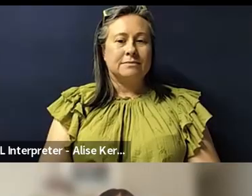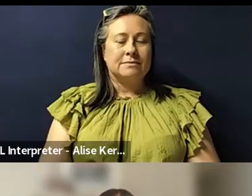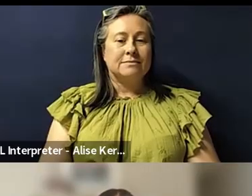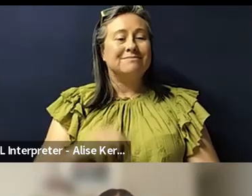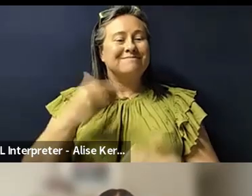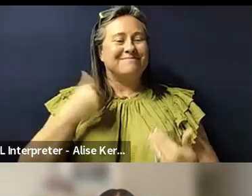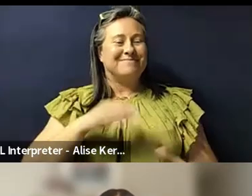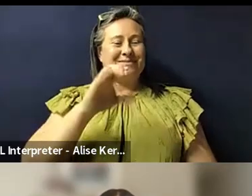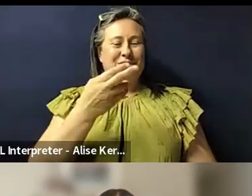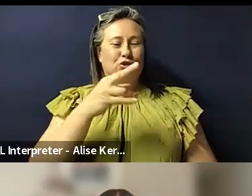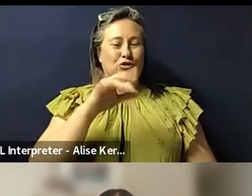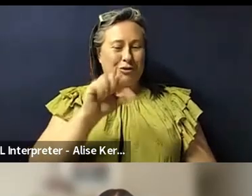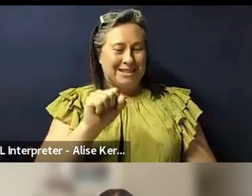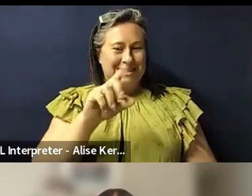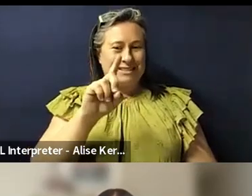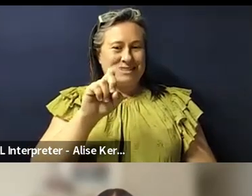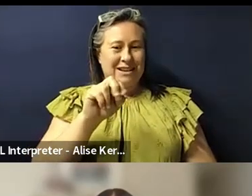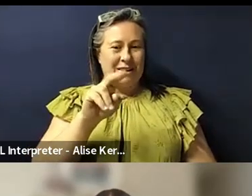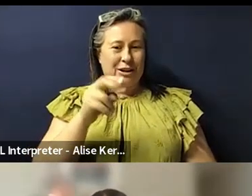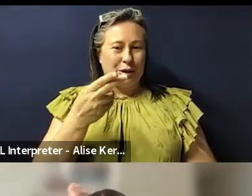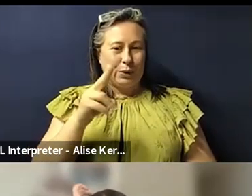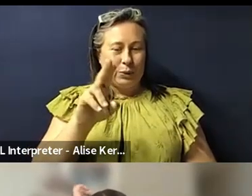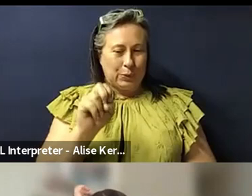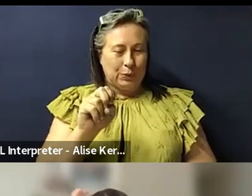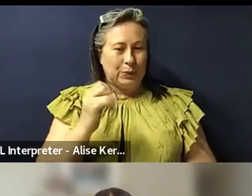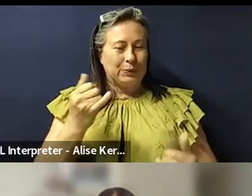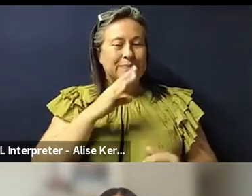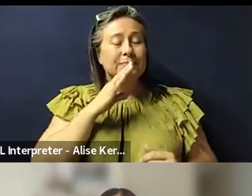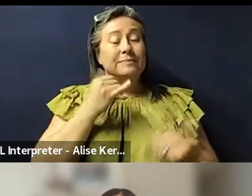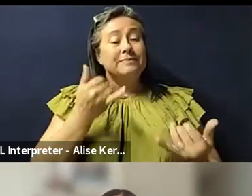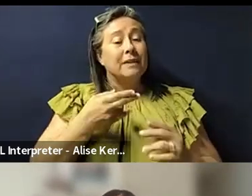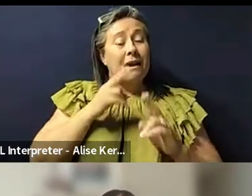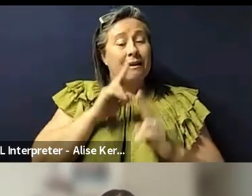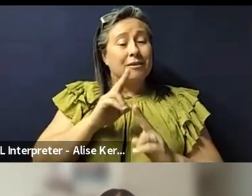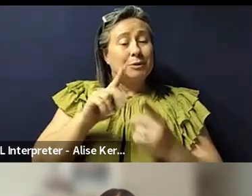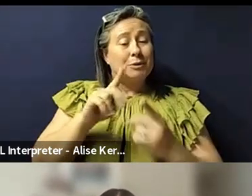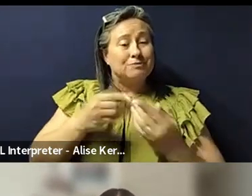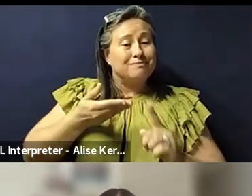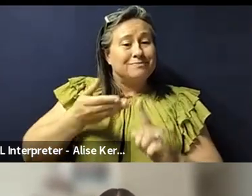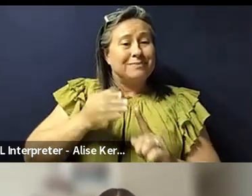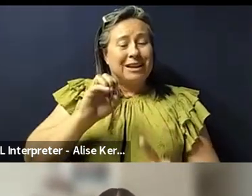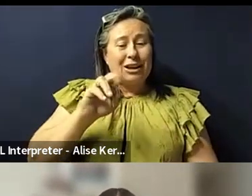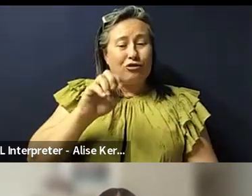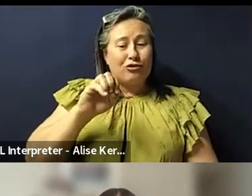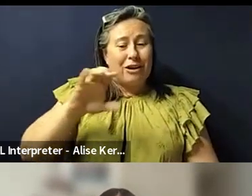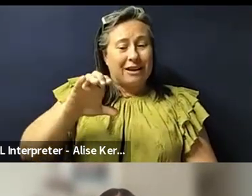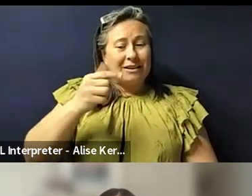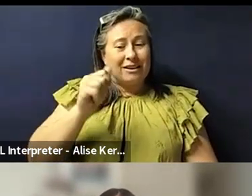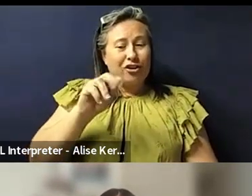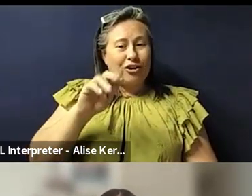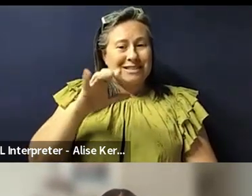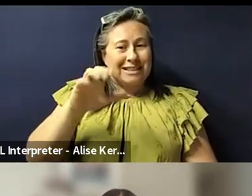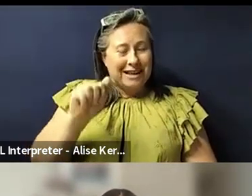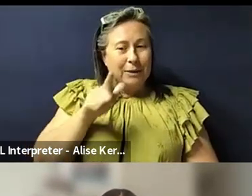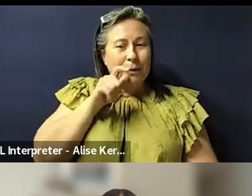This is Christopher Donahue speaking. It is my honor to introduce Eric Garcia as the moderator for the next question and